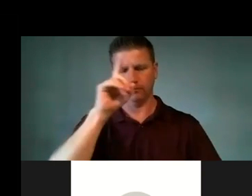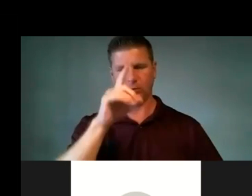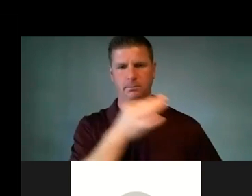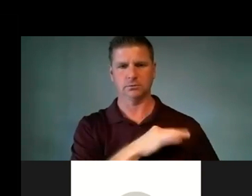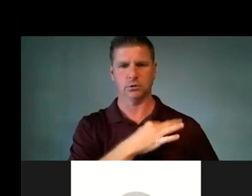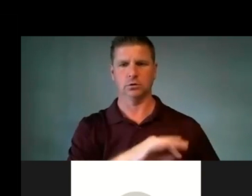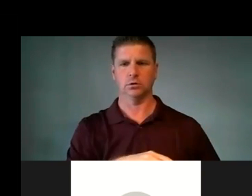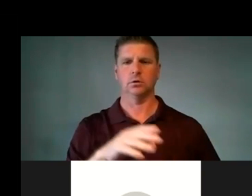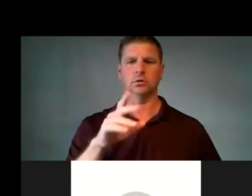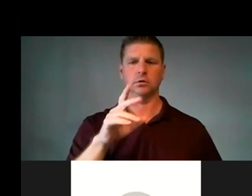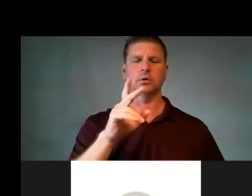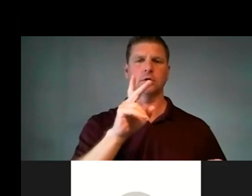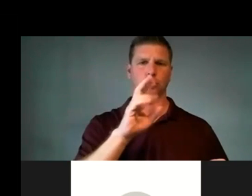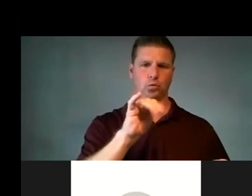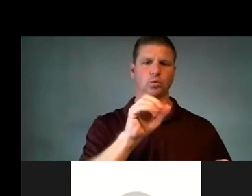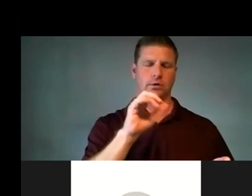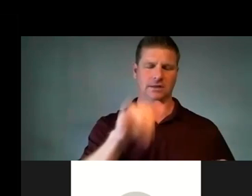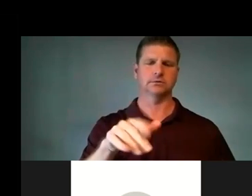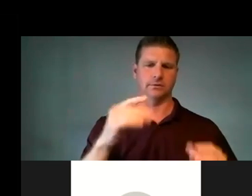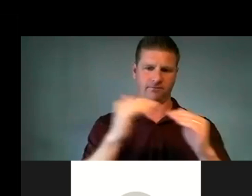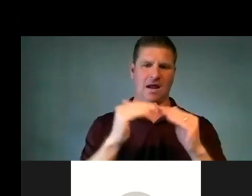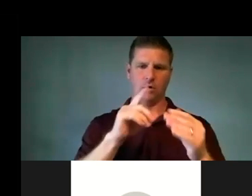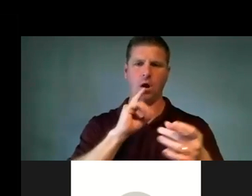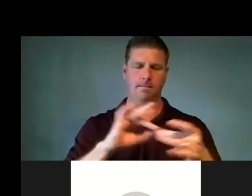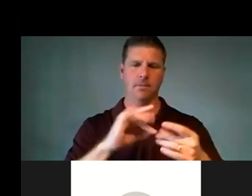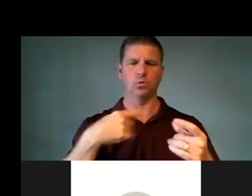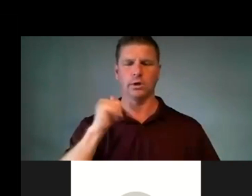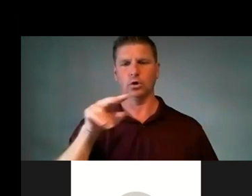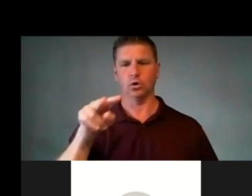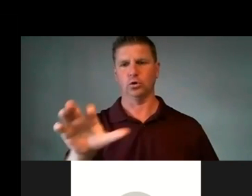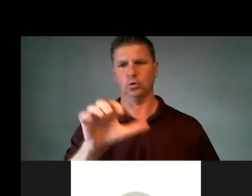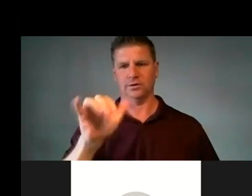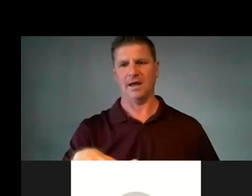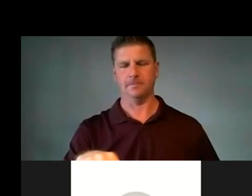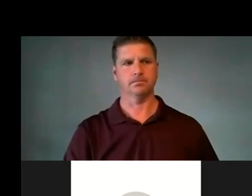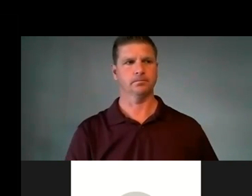that's a fair comment, and we can look at doing that as well. I